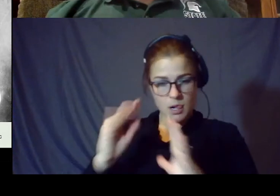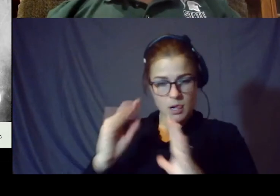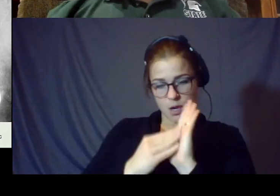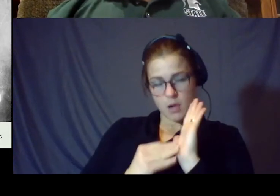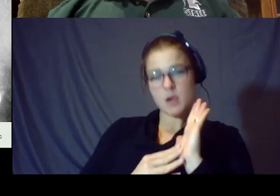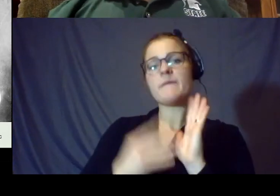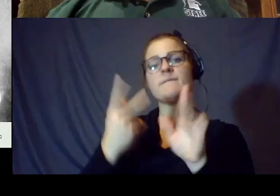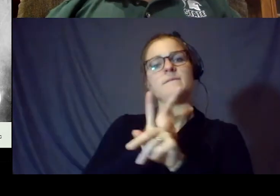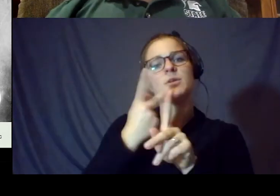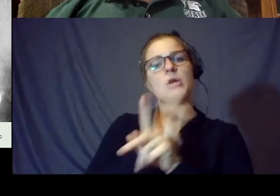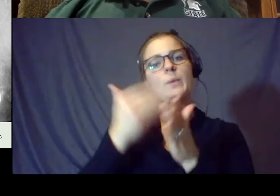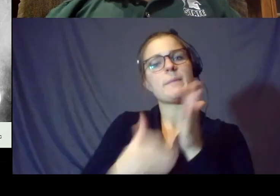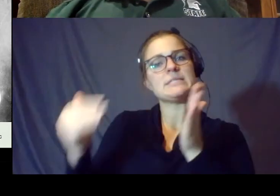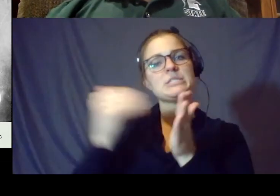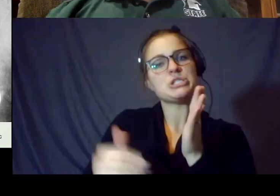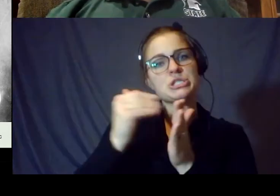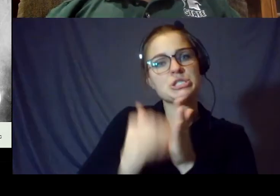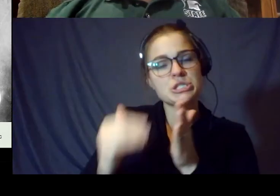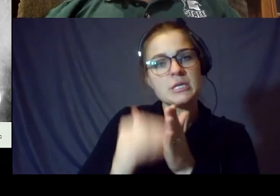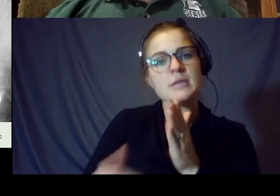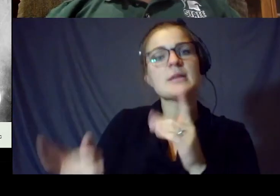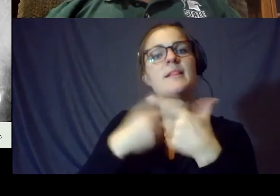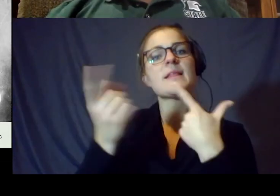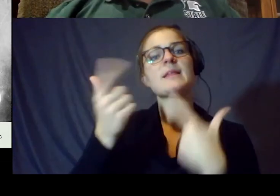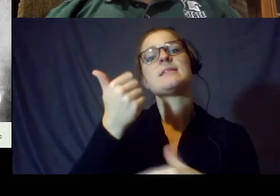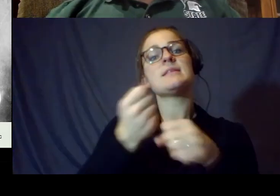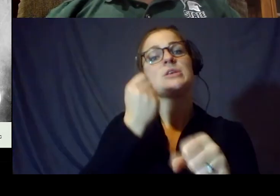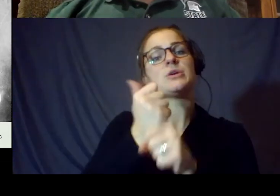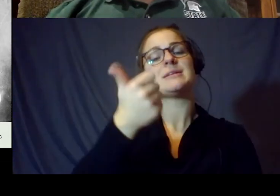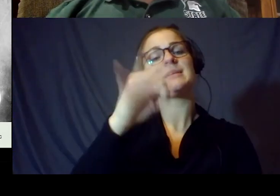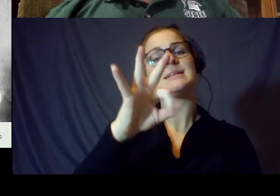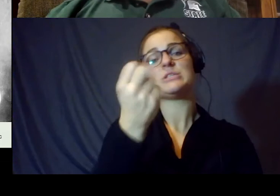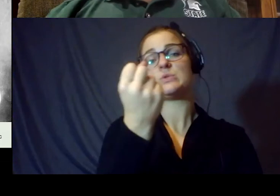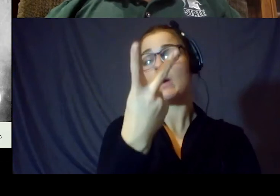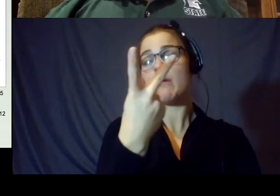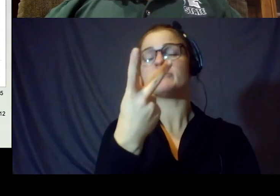repetition. And she published a key paper in 1912 on 25 variables.